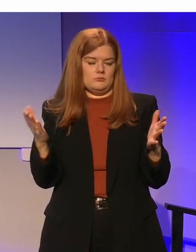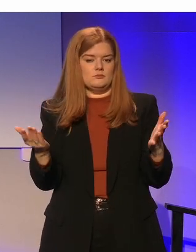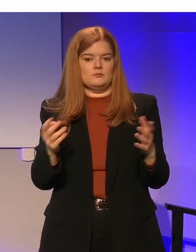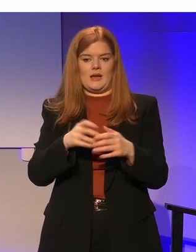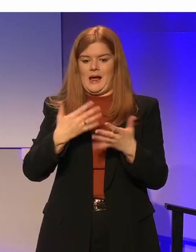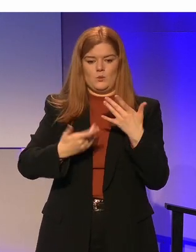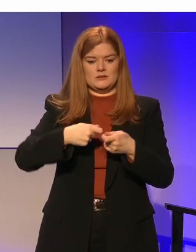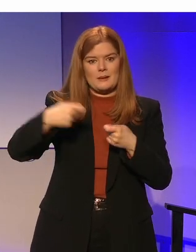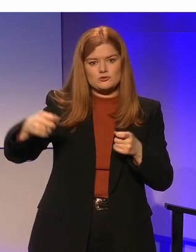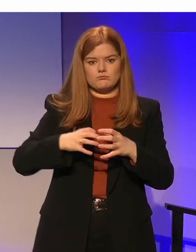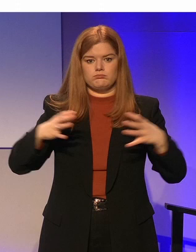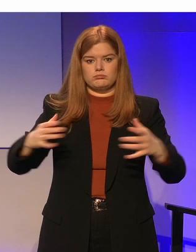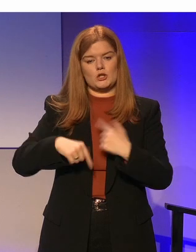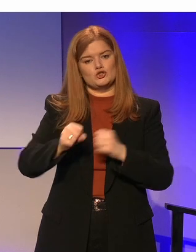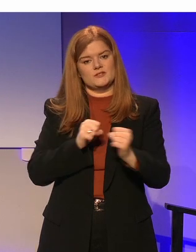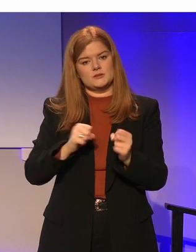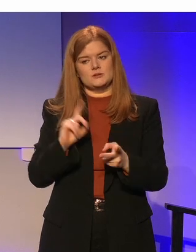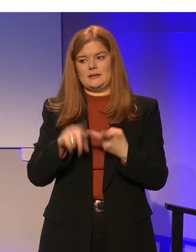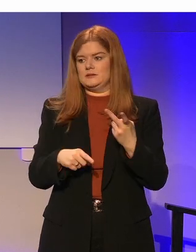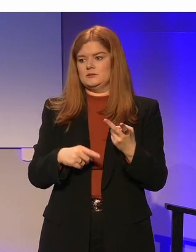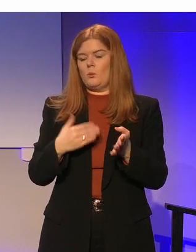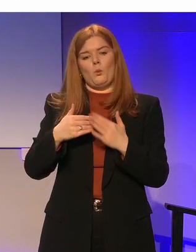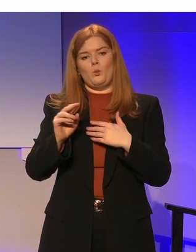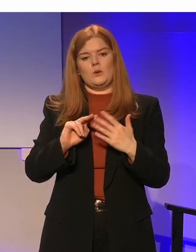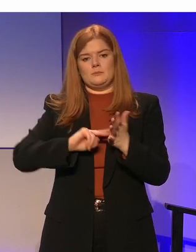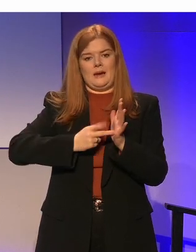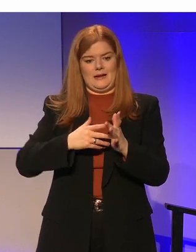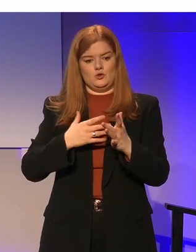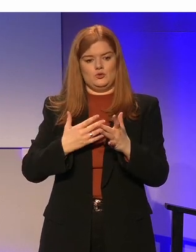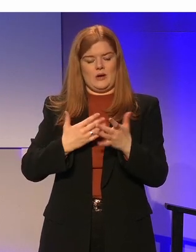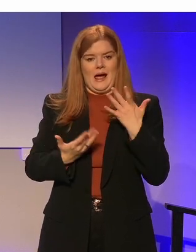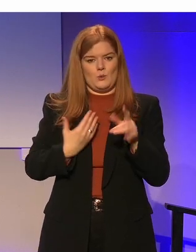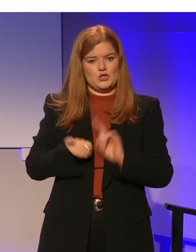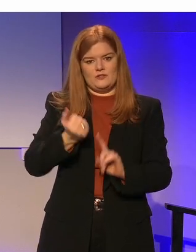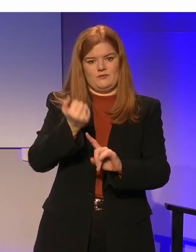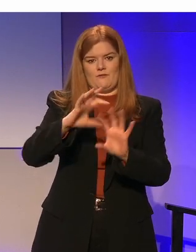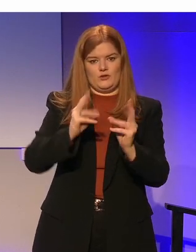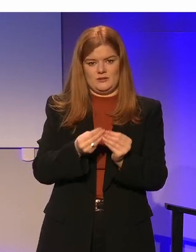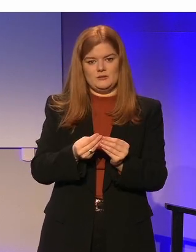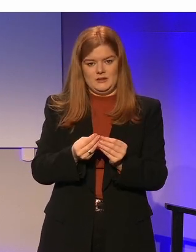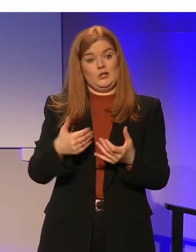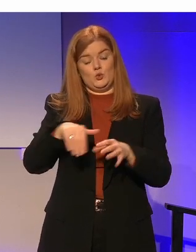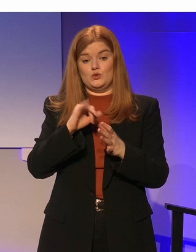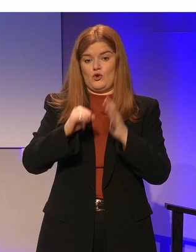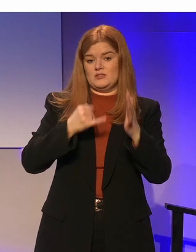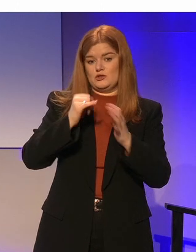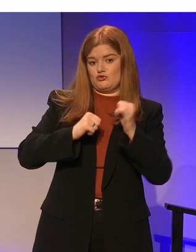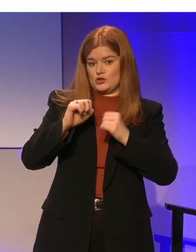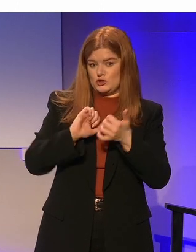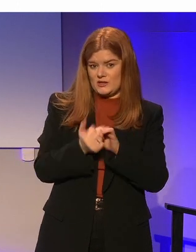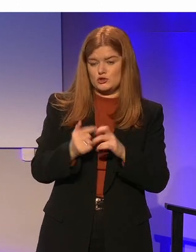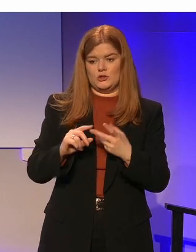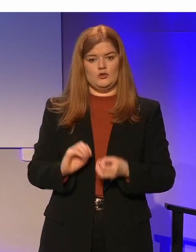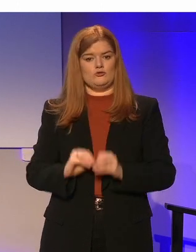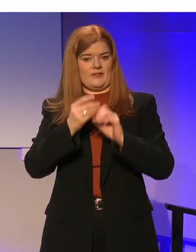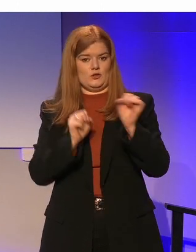the expansion of services, and what we're doing to make all of that happen, including the organisational structural change, the